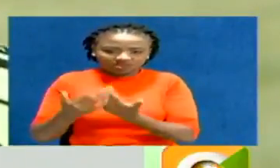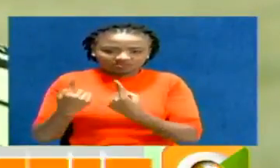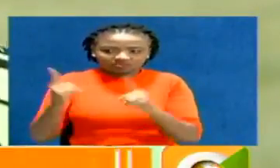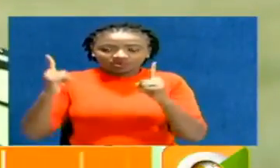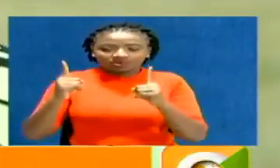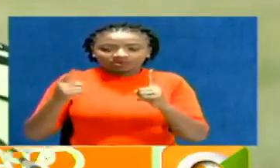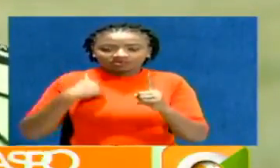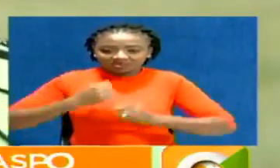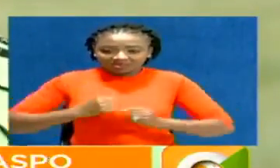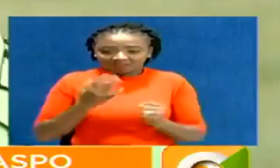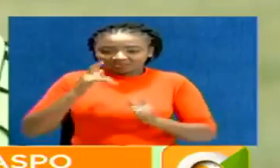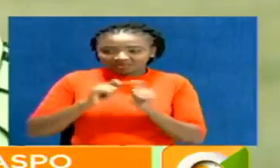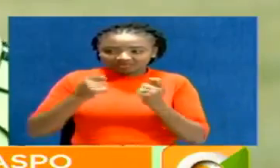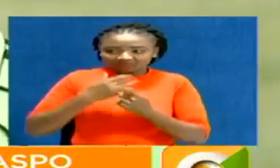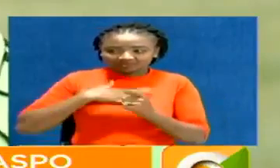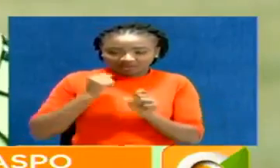third